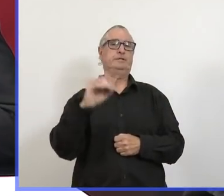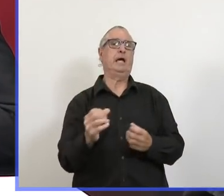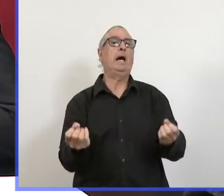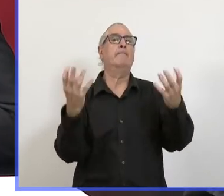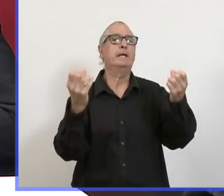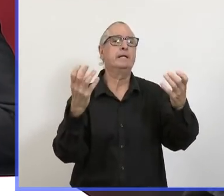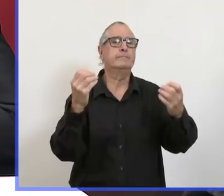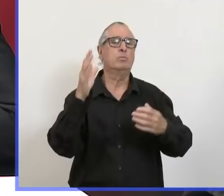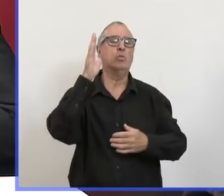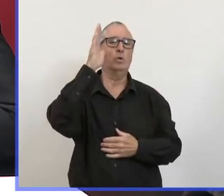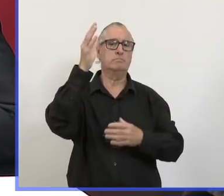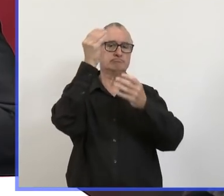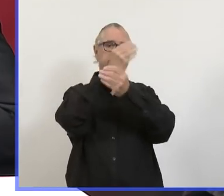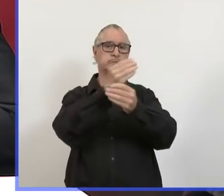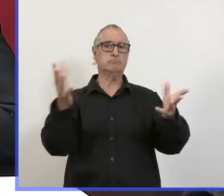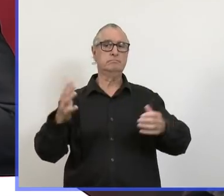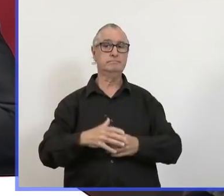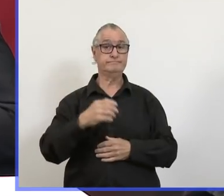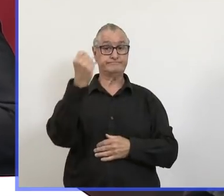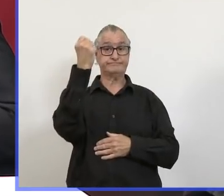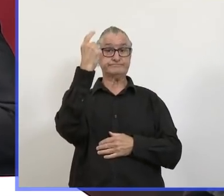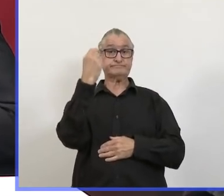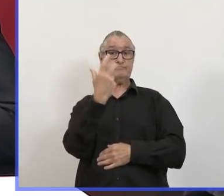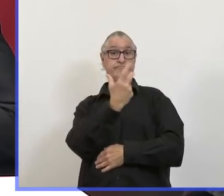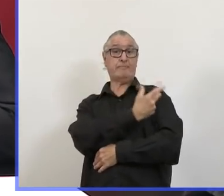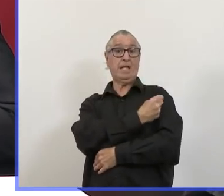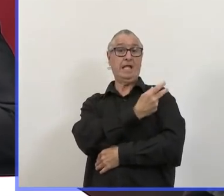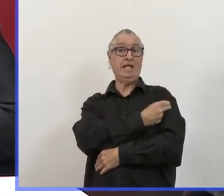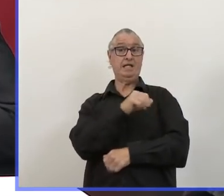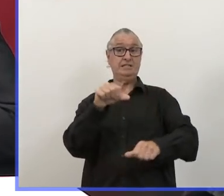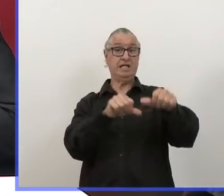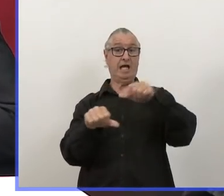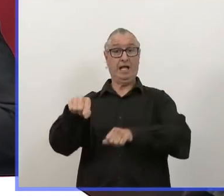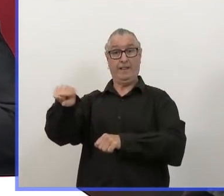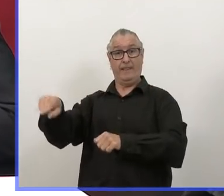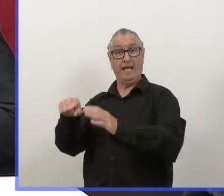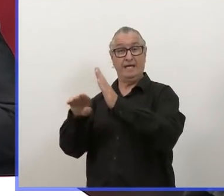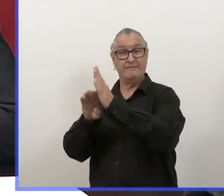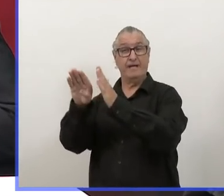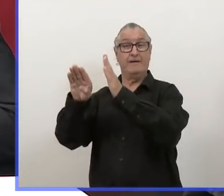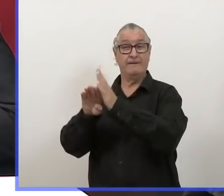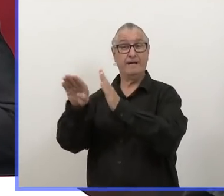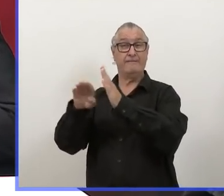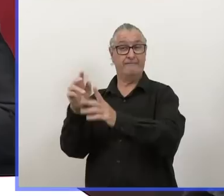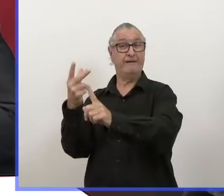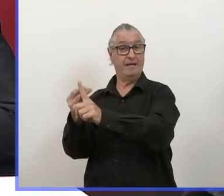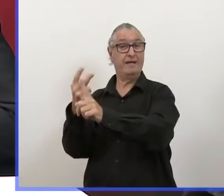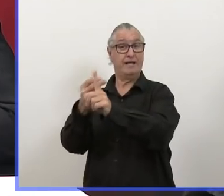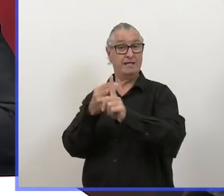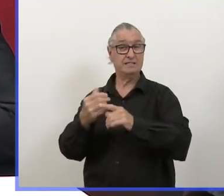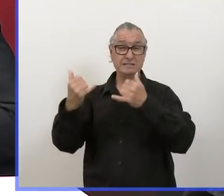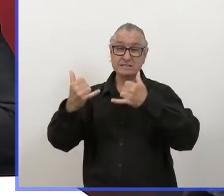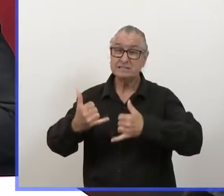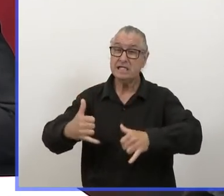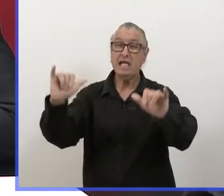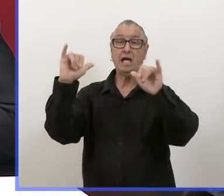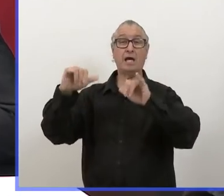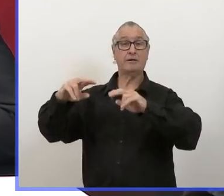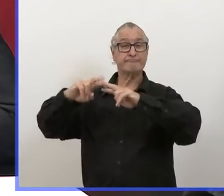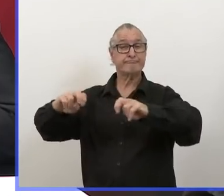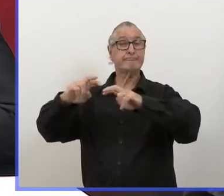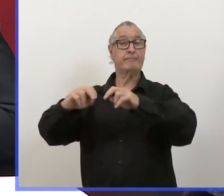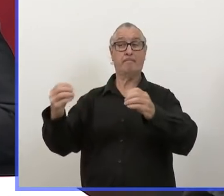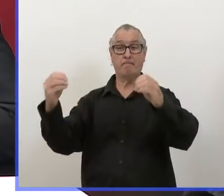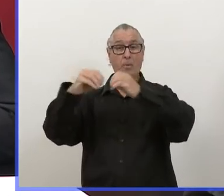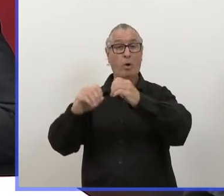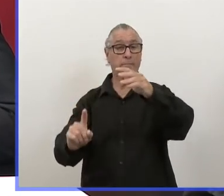and vaccine development, there's ongoing vaccines being developed, and some of them are specific, you know, to some of these newer variants as well. And